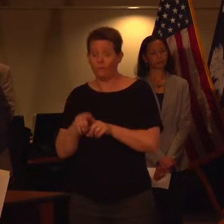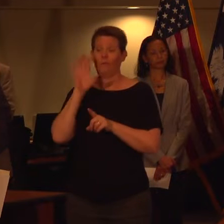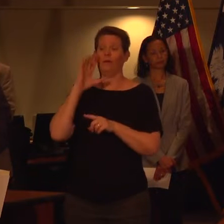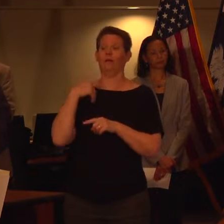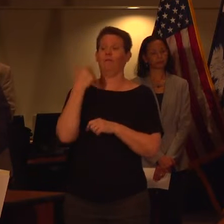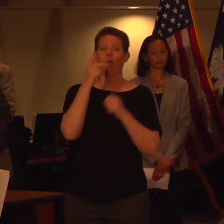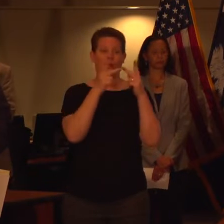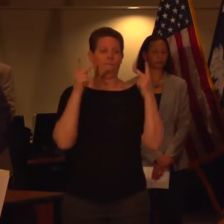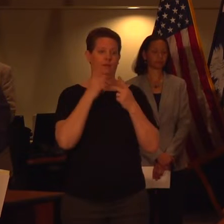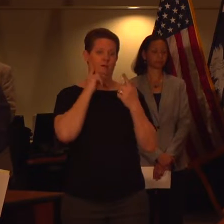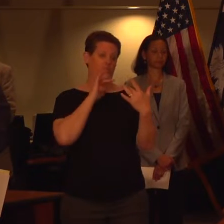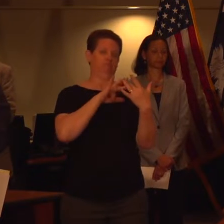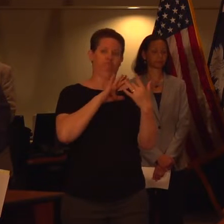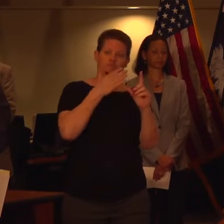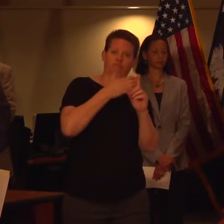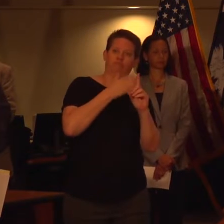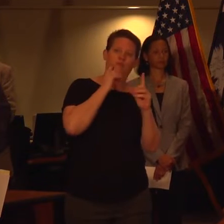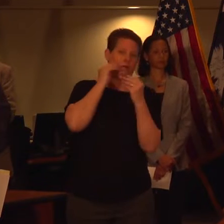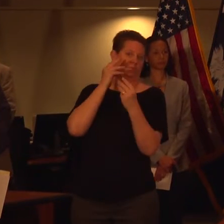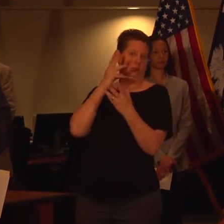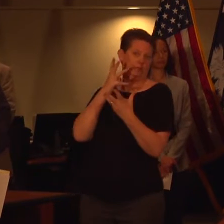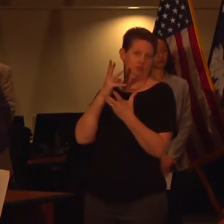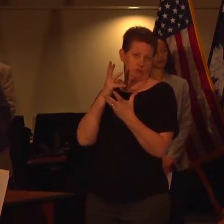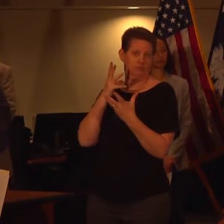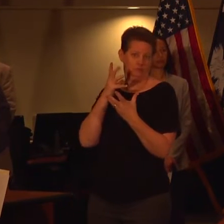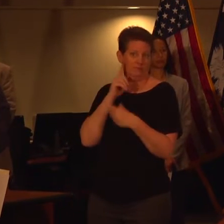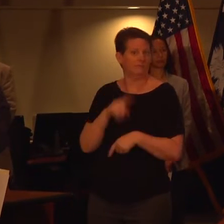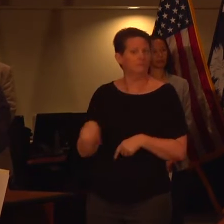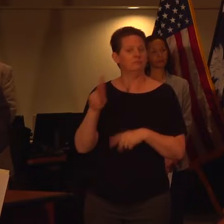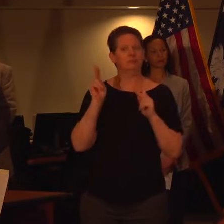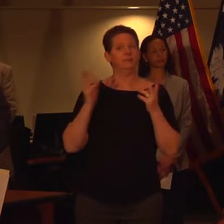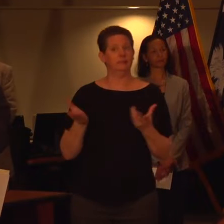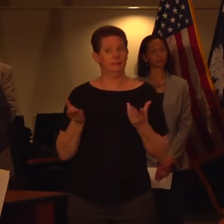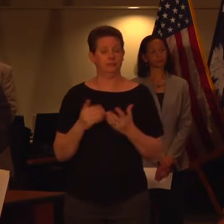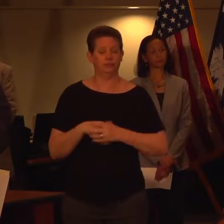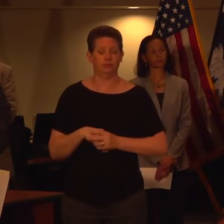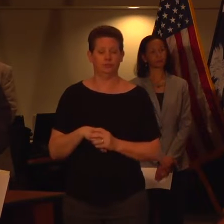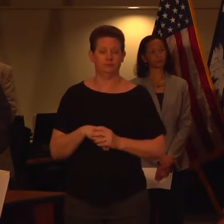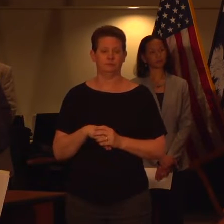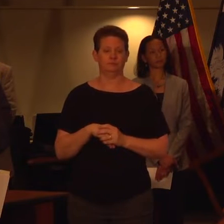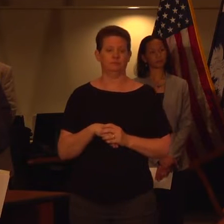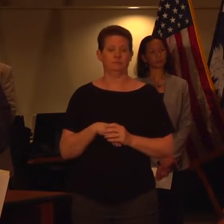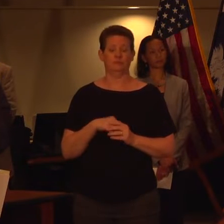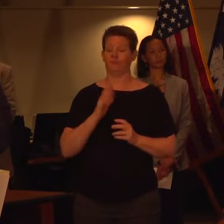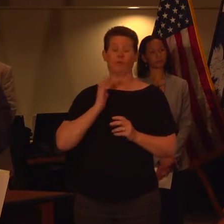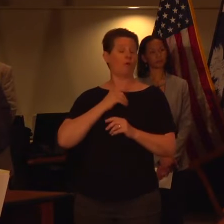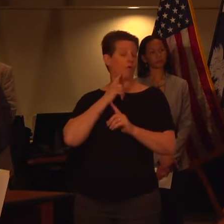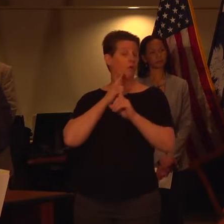one-stop information resource for all of our state's residents. We hope to make it so easy to use